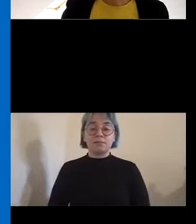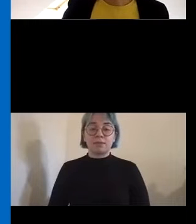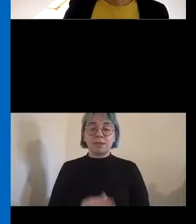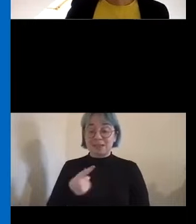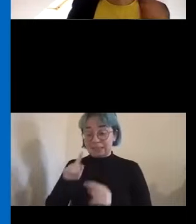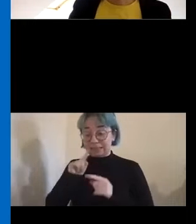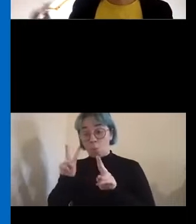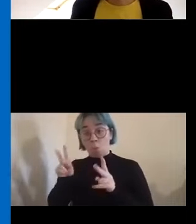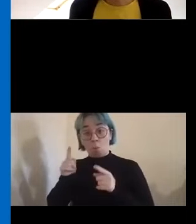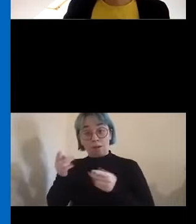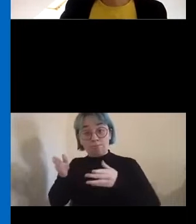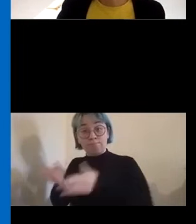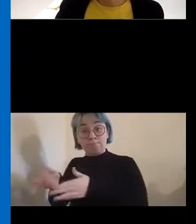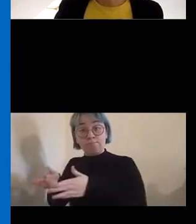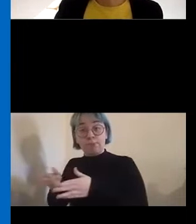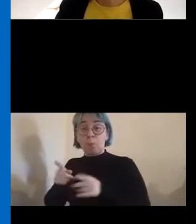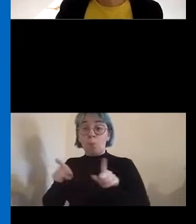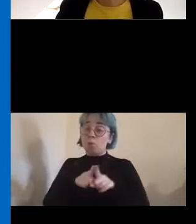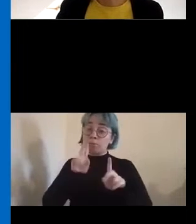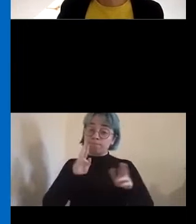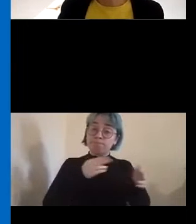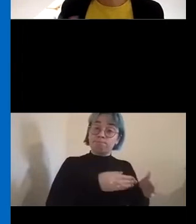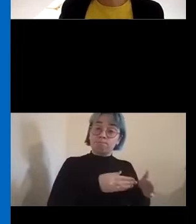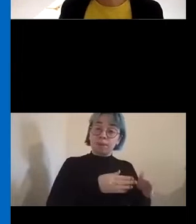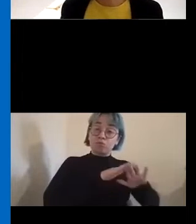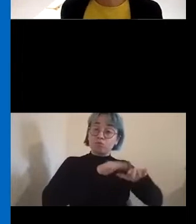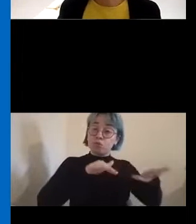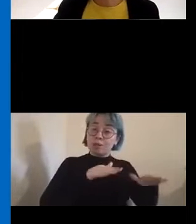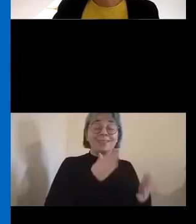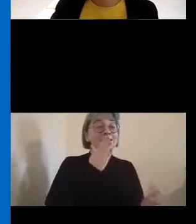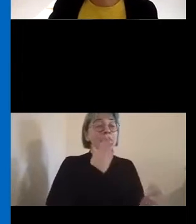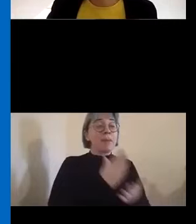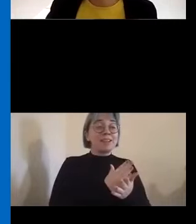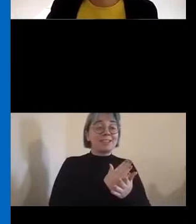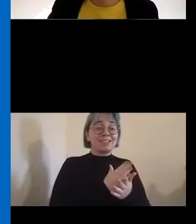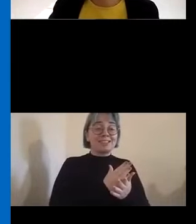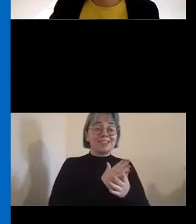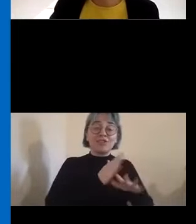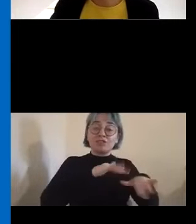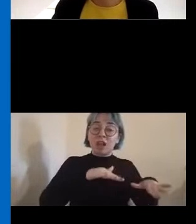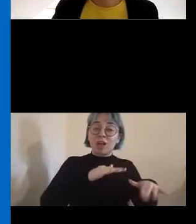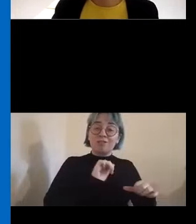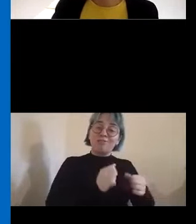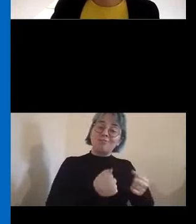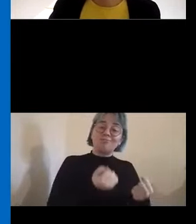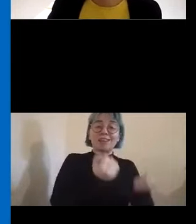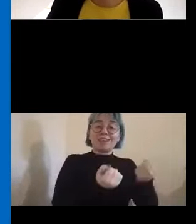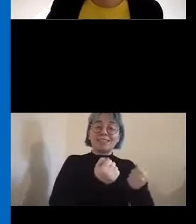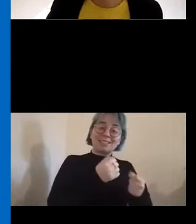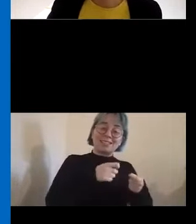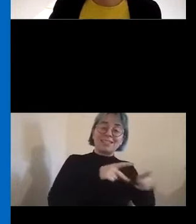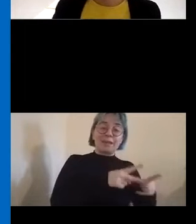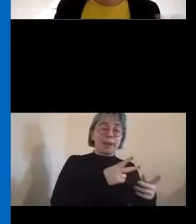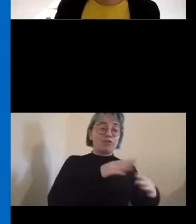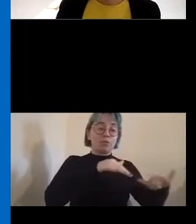stream of work, but we're also looking at the rights of children, and especially children in child justice system and children in conflict with the